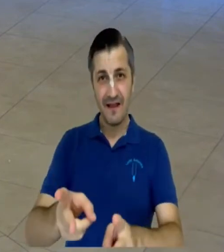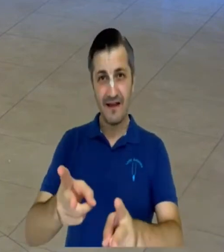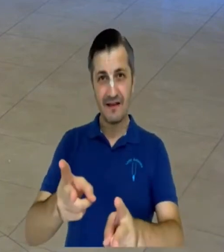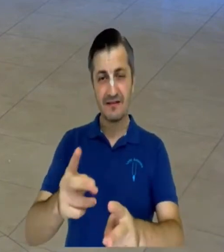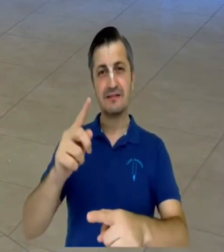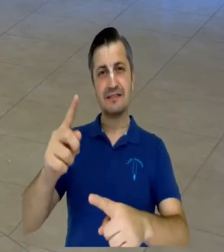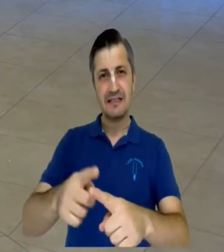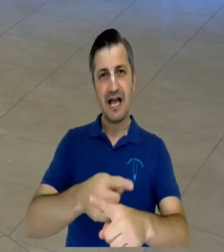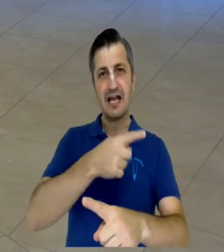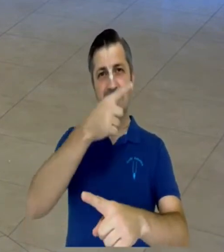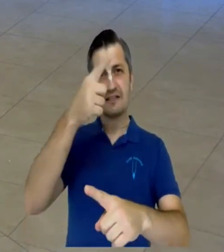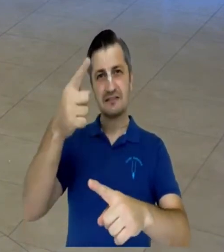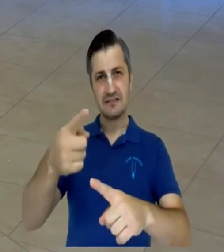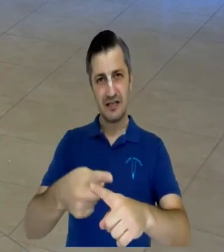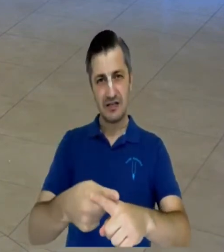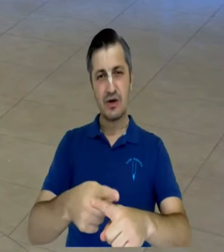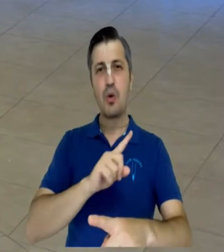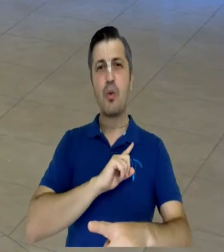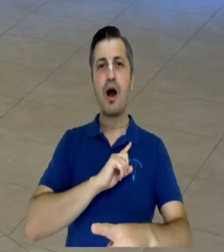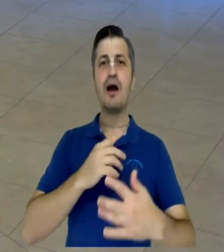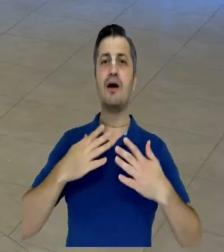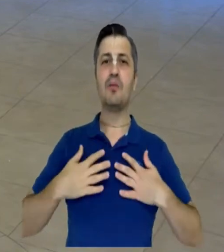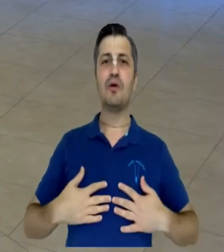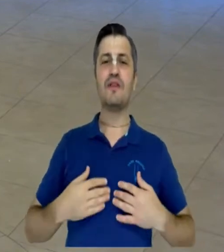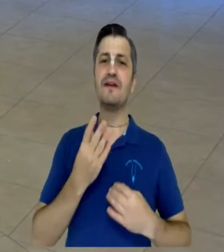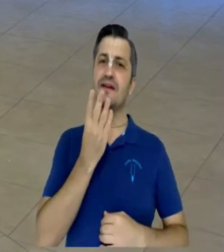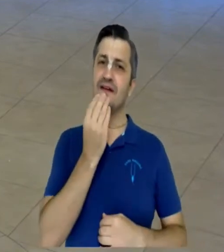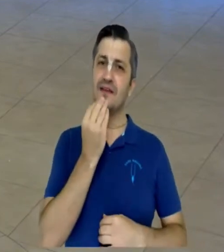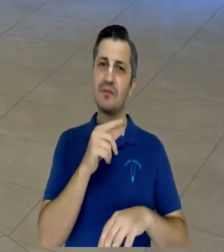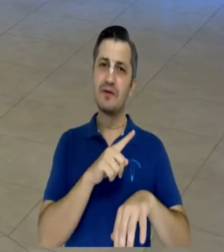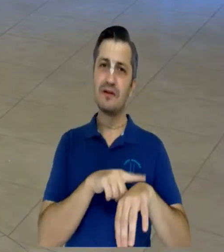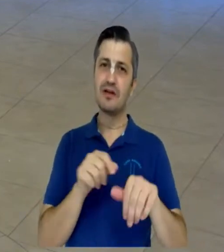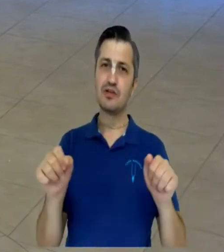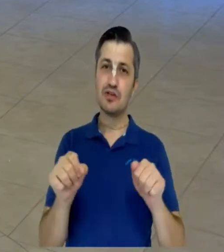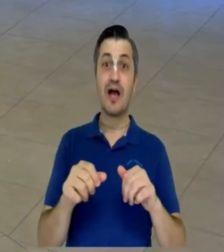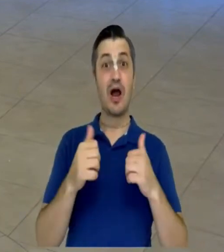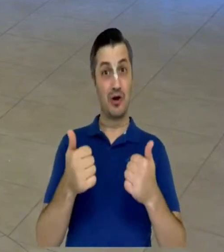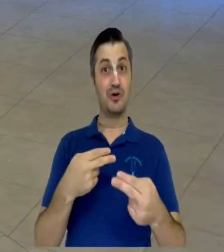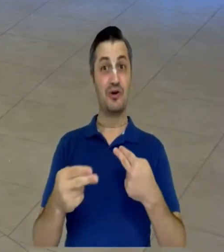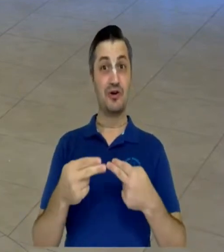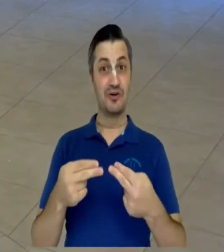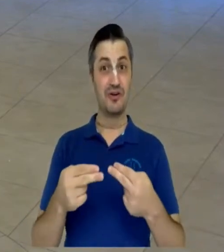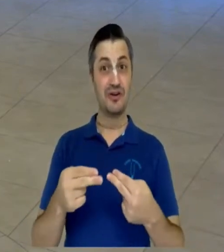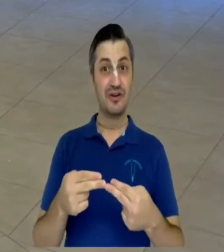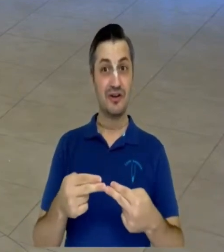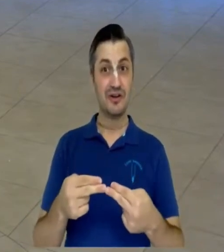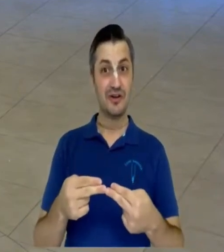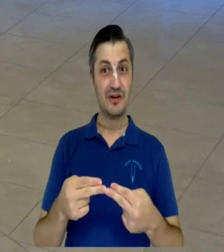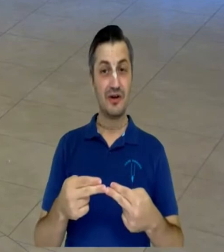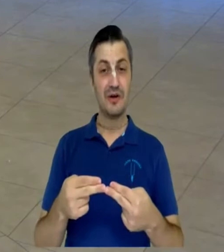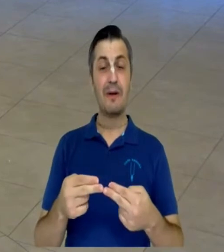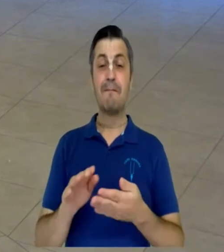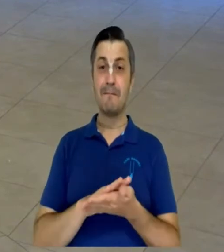The bodies are temporary. So this is also good news, that we are the changes of the bodies